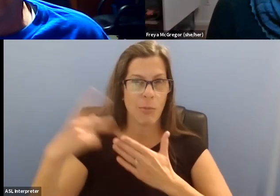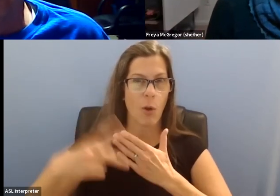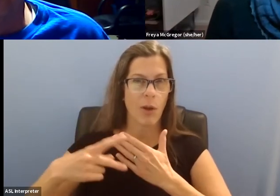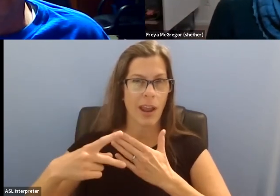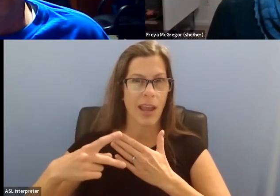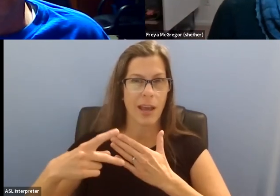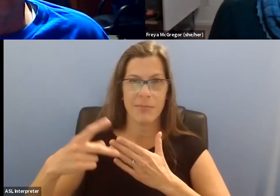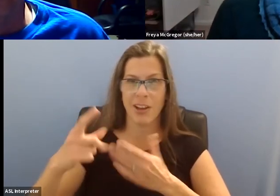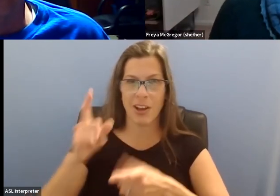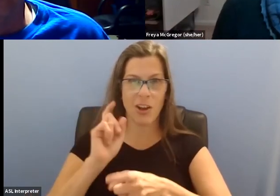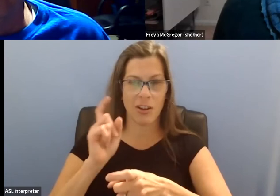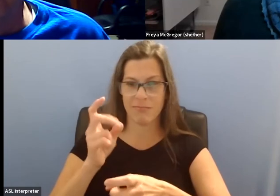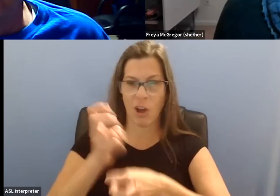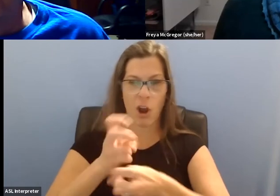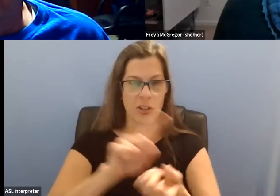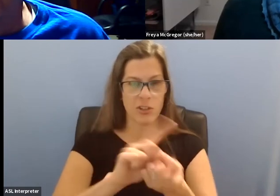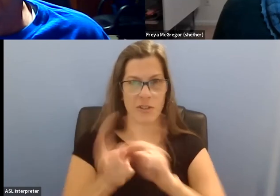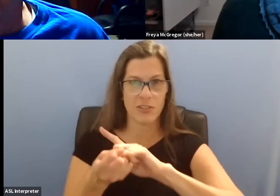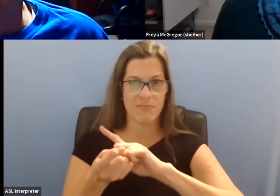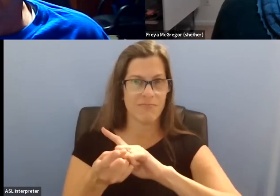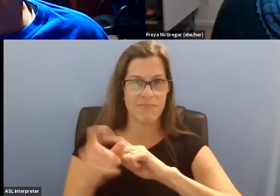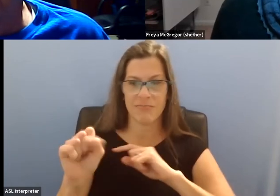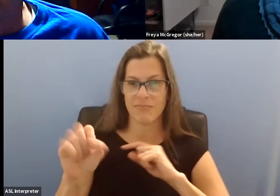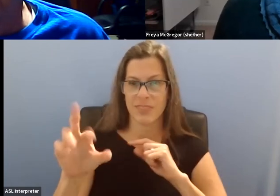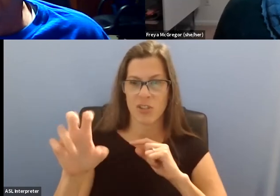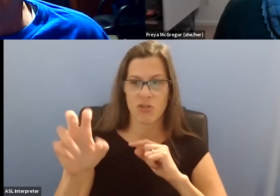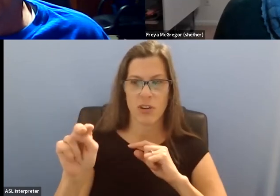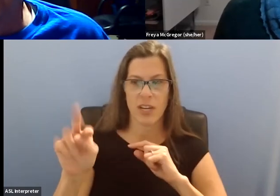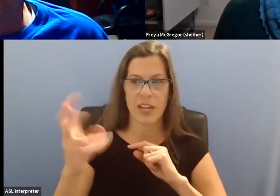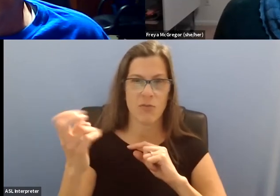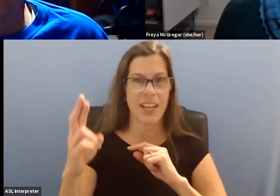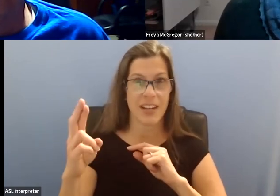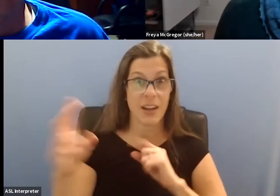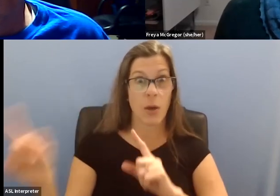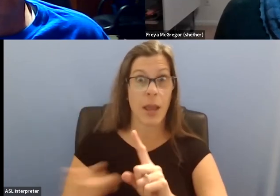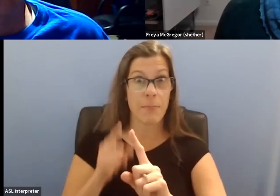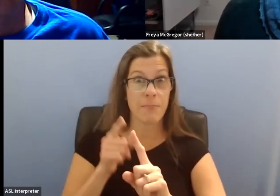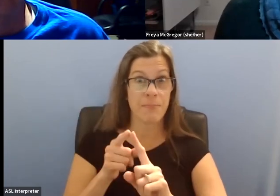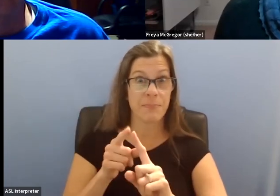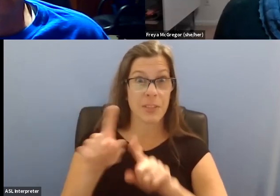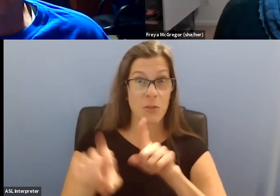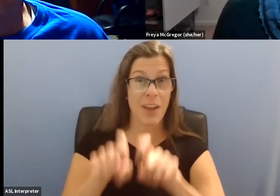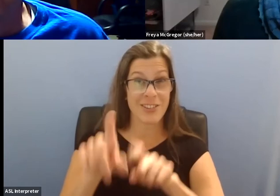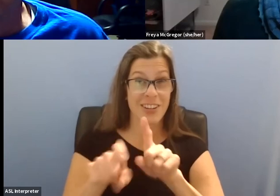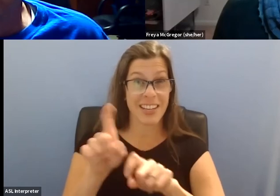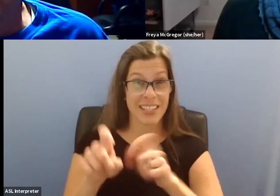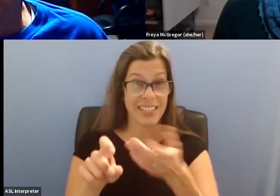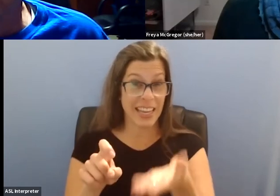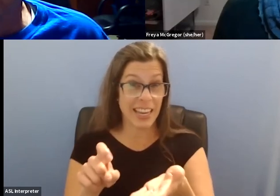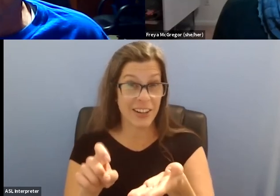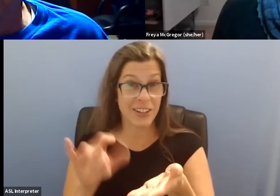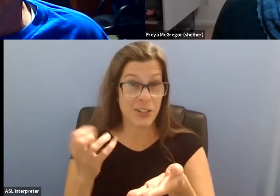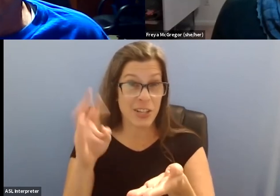but we're trying to find a way to, to make sure that that happens. Okay. Back to the, back to the questions in here for you, Jerry. Um,